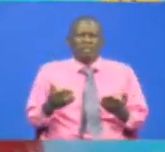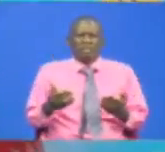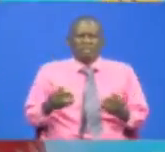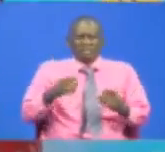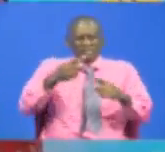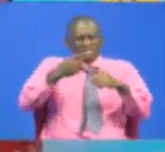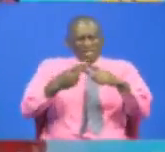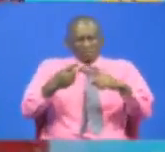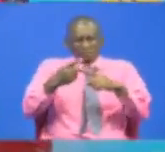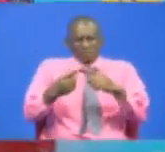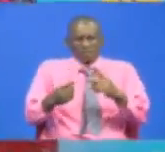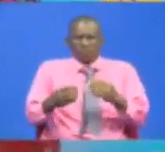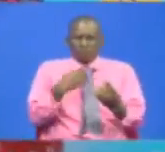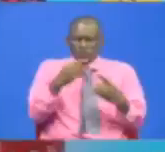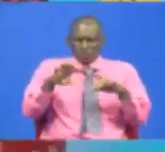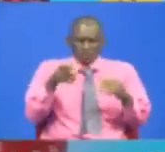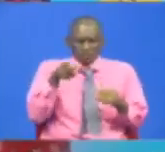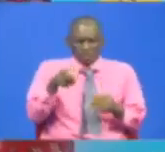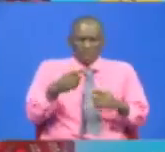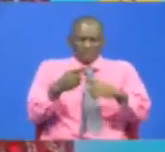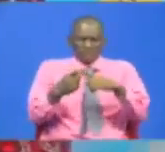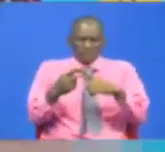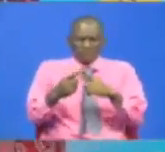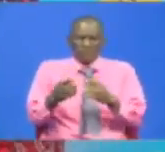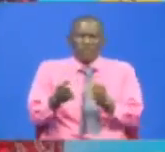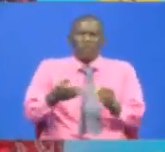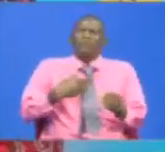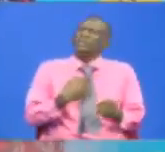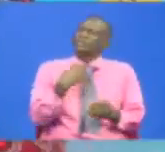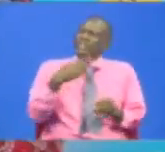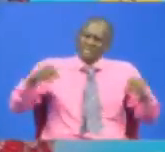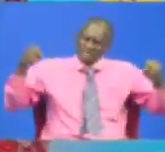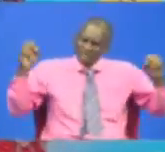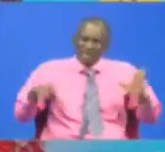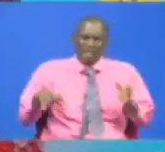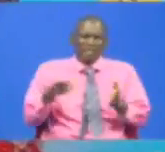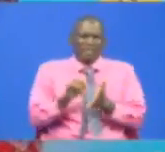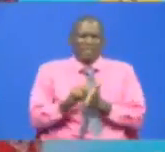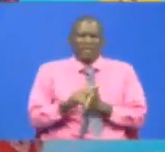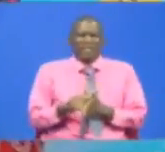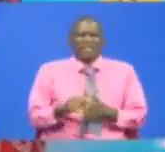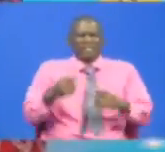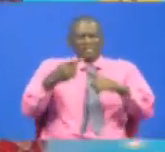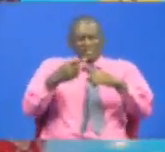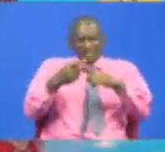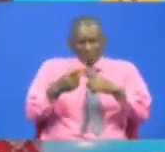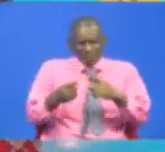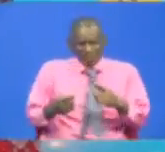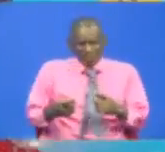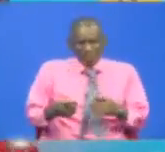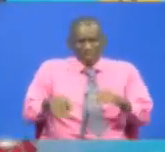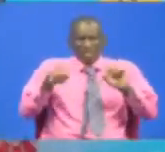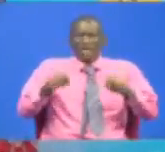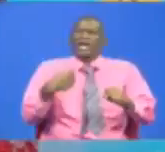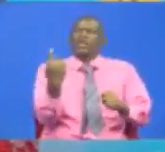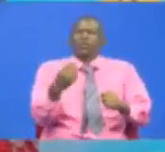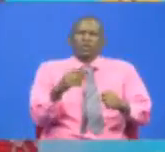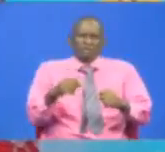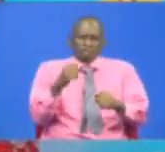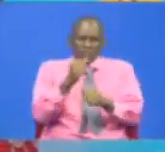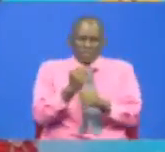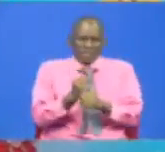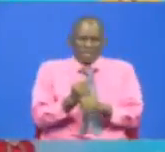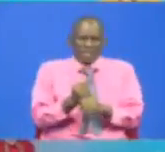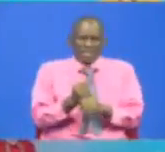circumcision, so to speak. And we have said that circumcision can only happen